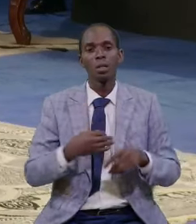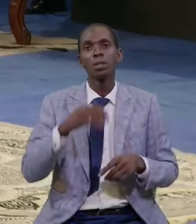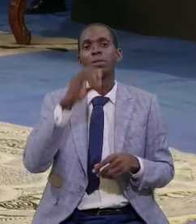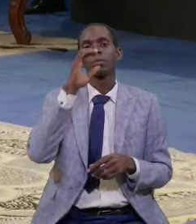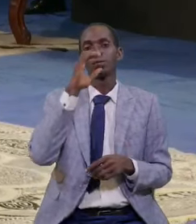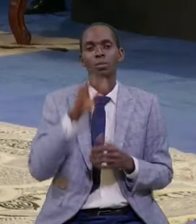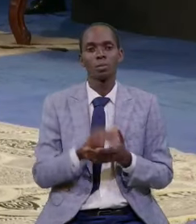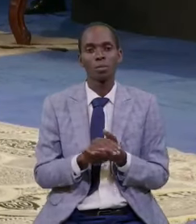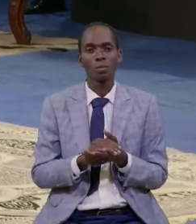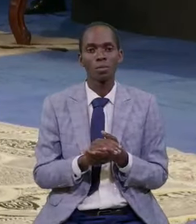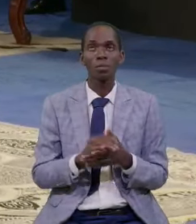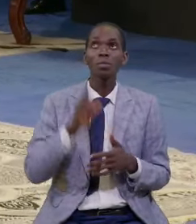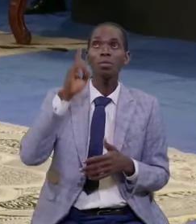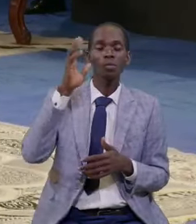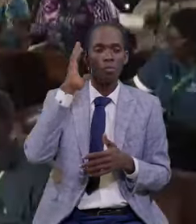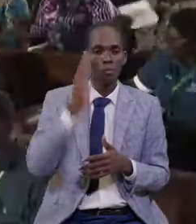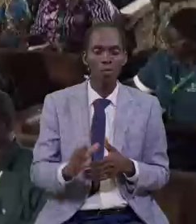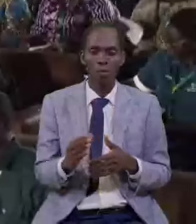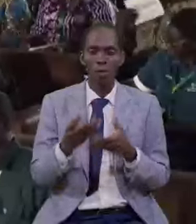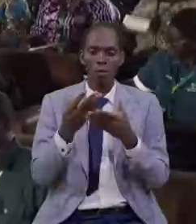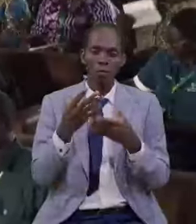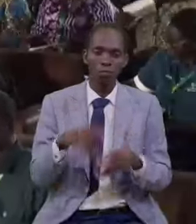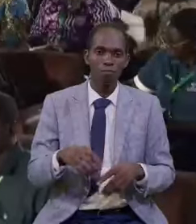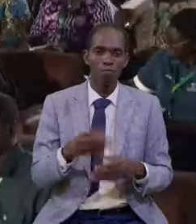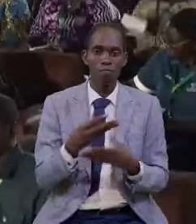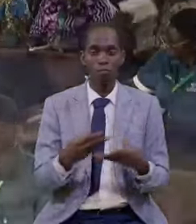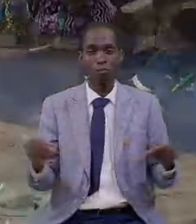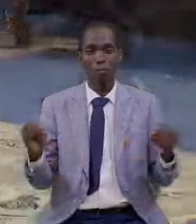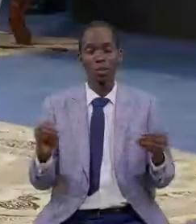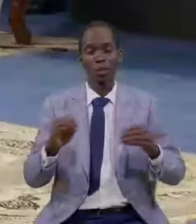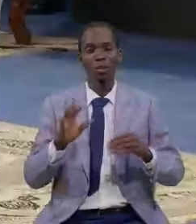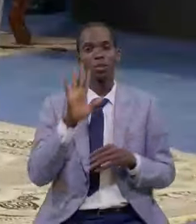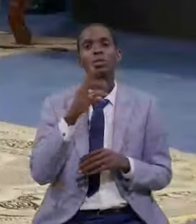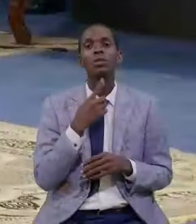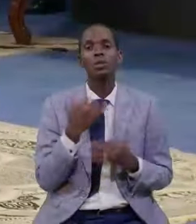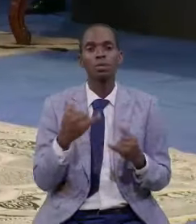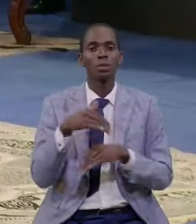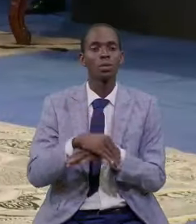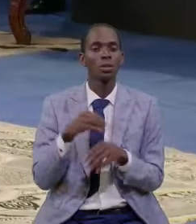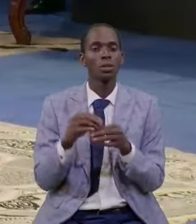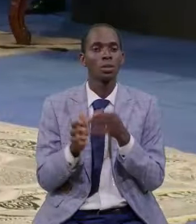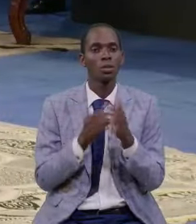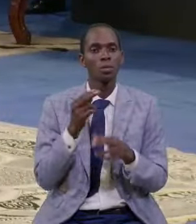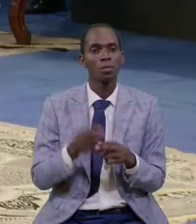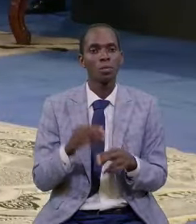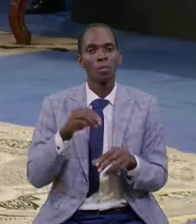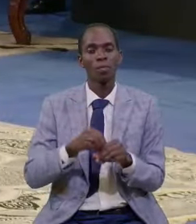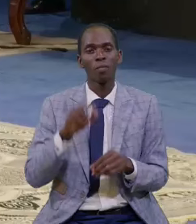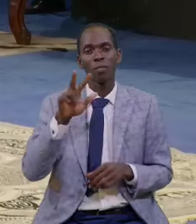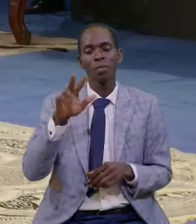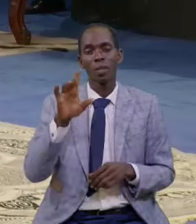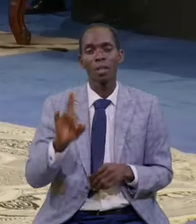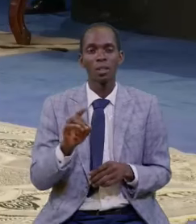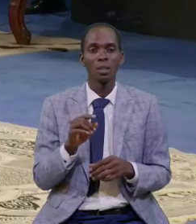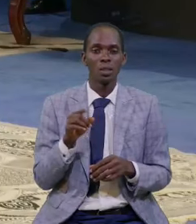quench your thirst tonight. Look at verse 38. In verse 38, he that believeth on